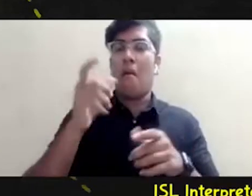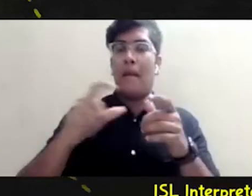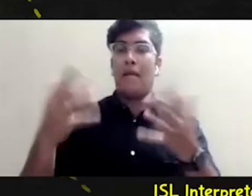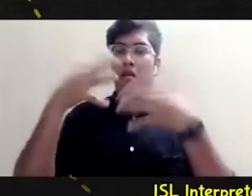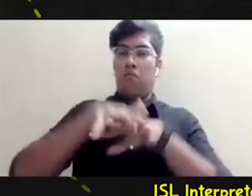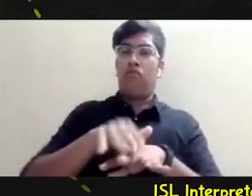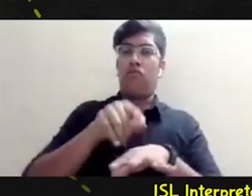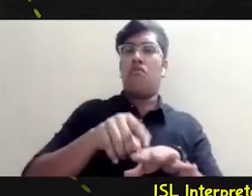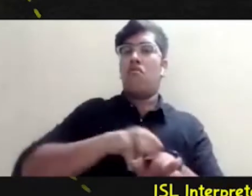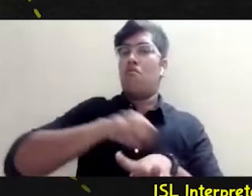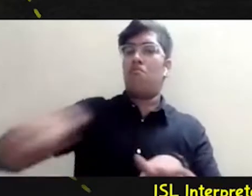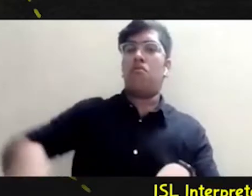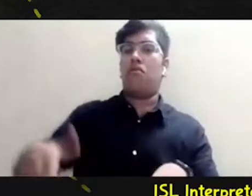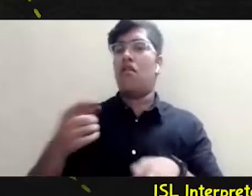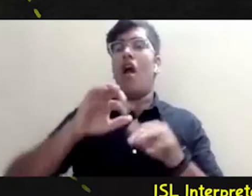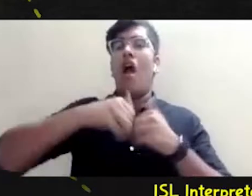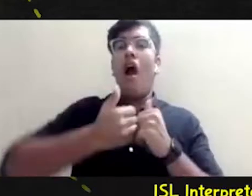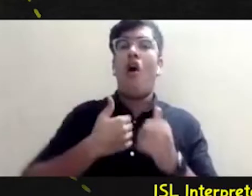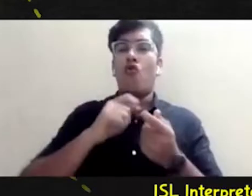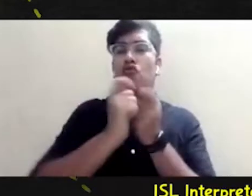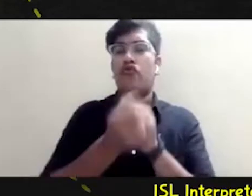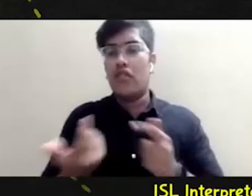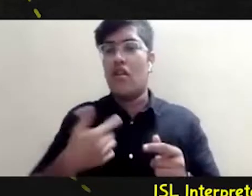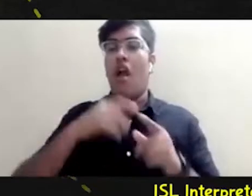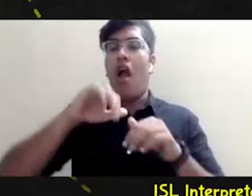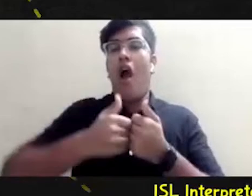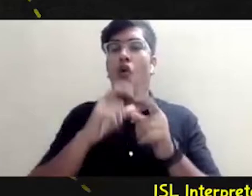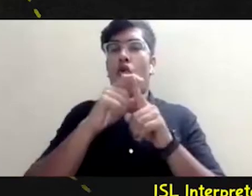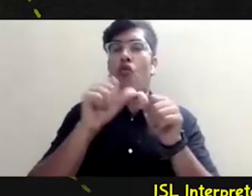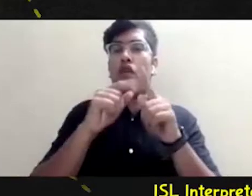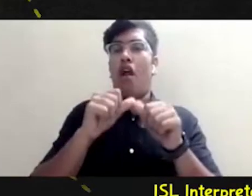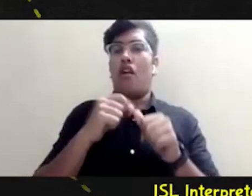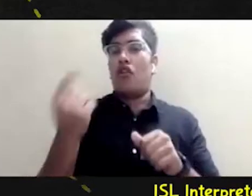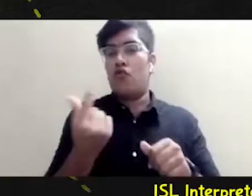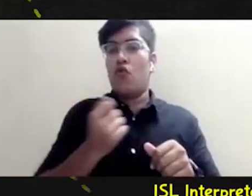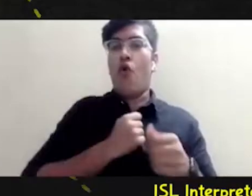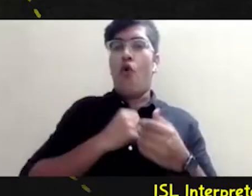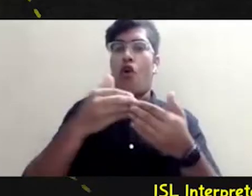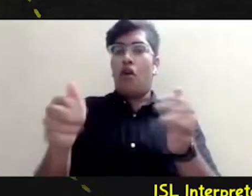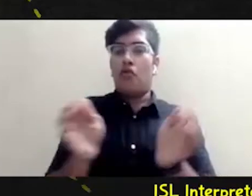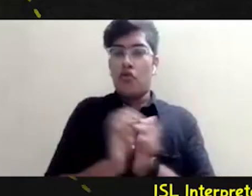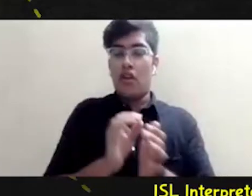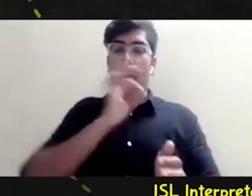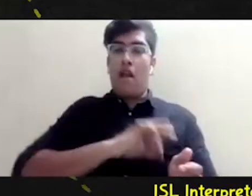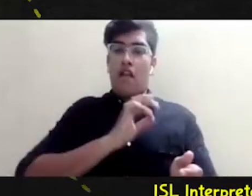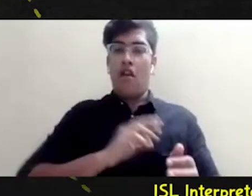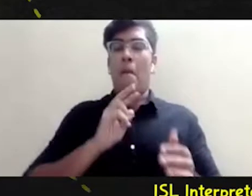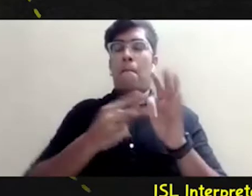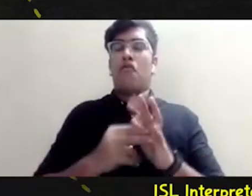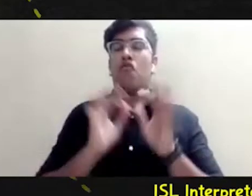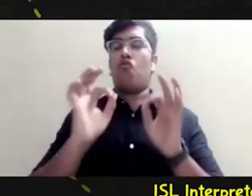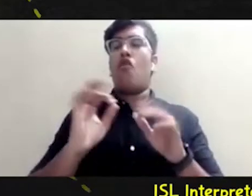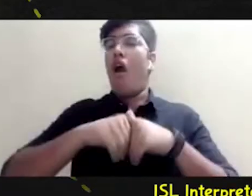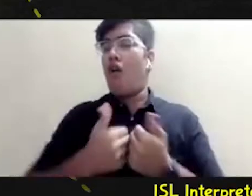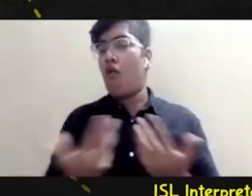do we make sure the data is used to benefit the communities meaningfully?